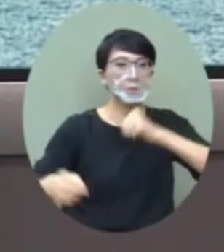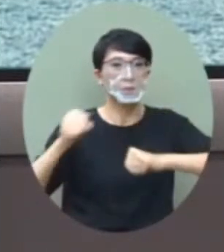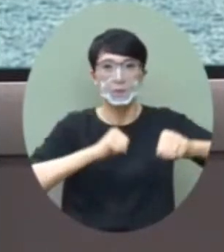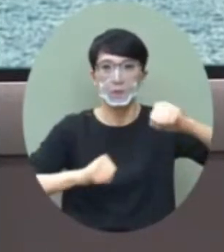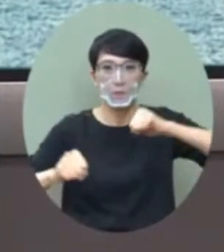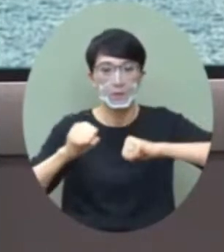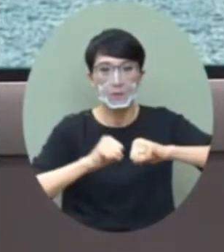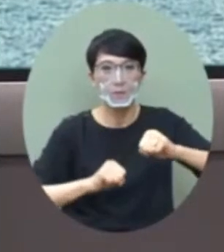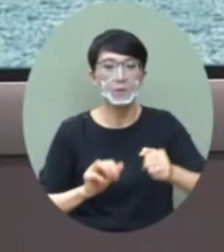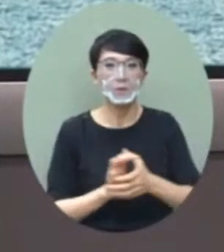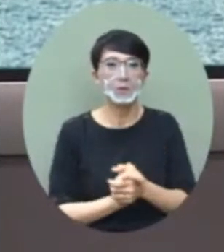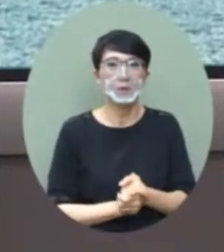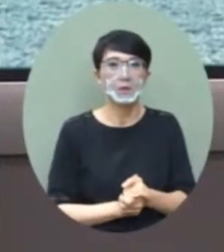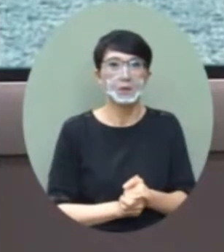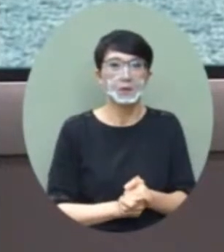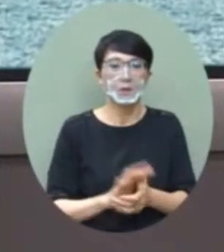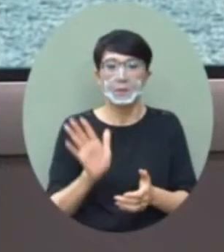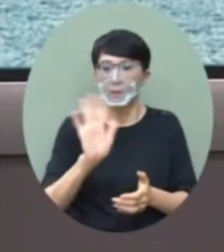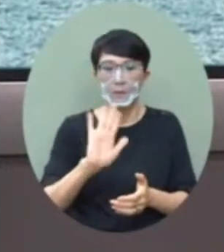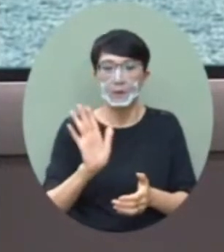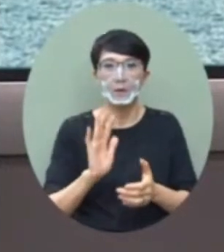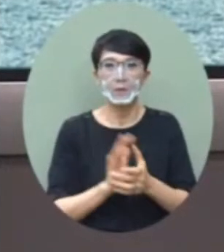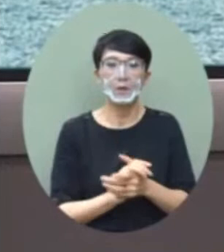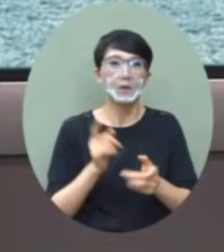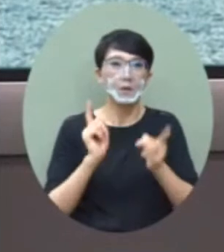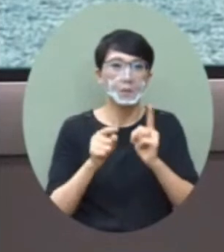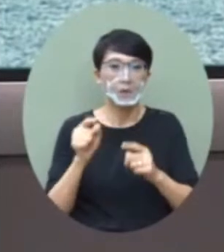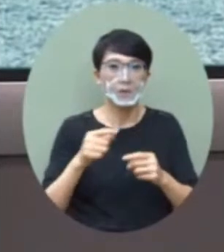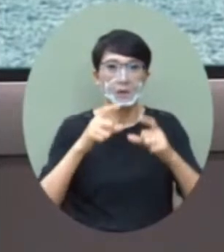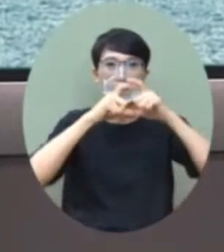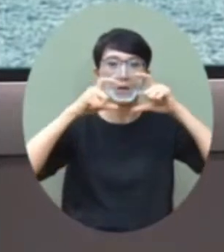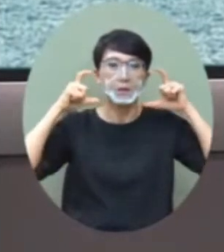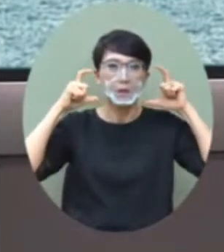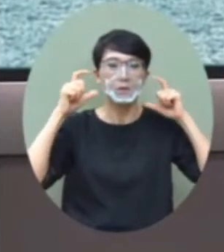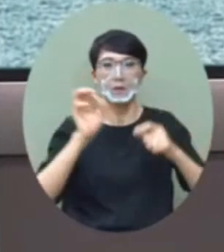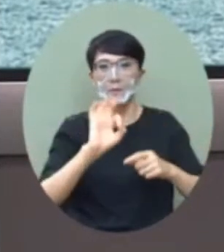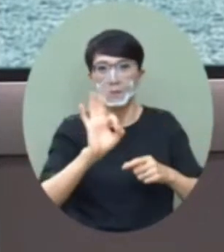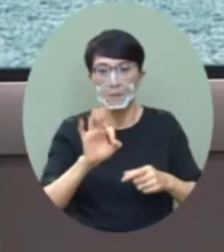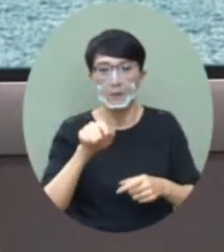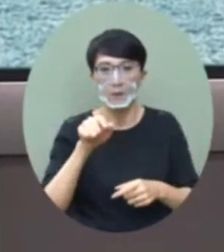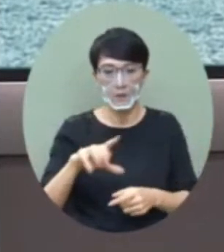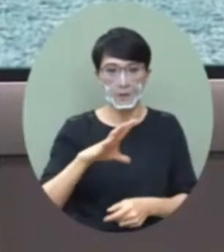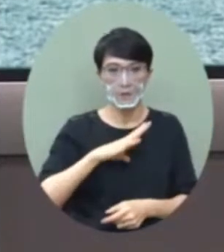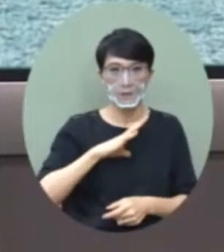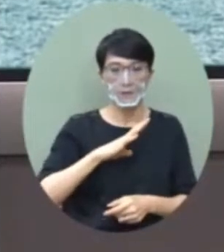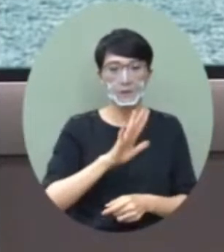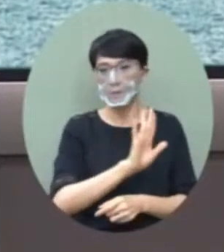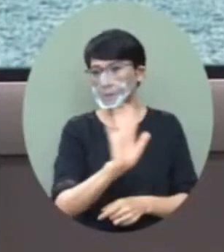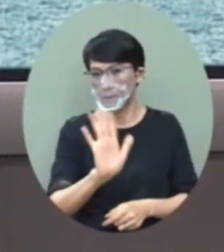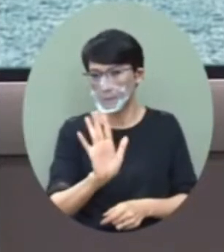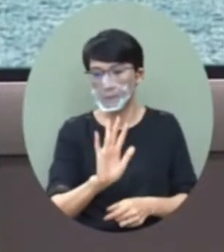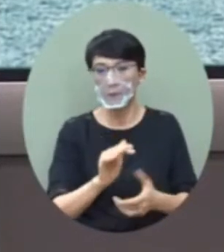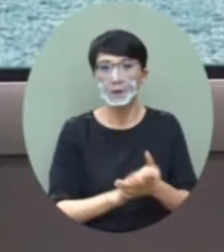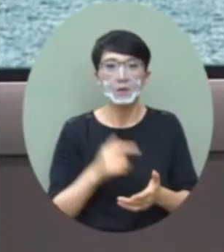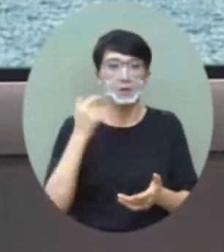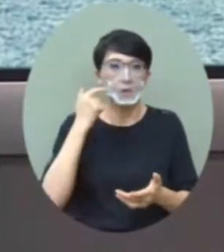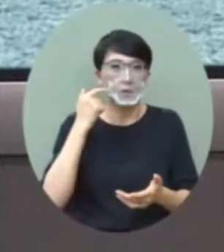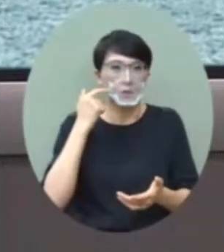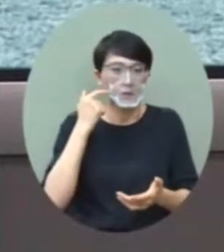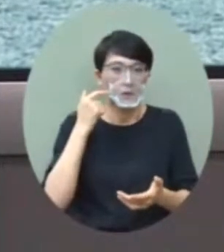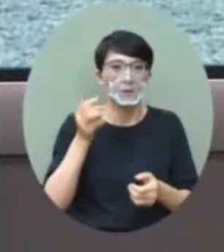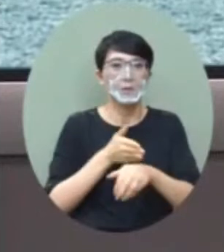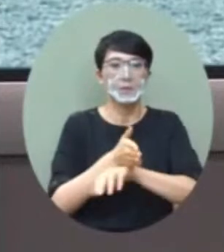vaccines. So for the current vaccine pass, so we'll allow those who had infected will have a certain period